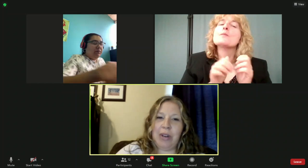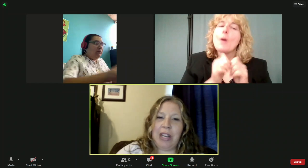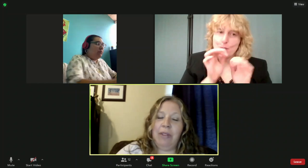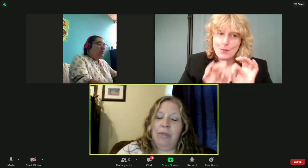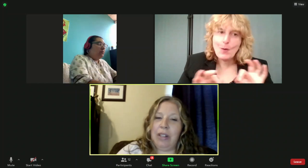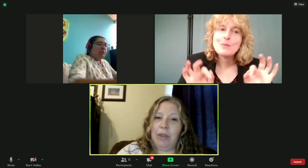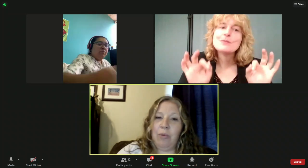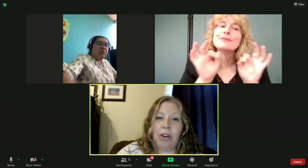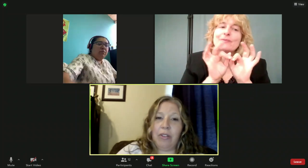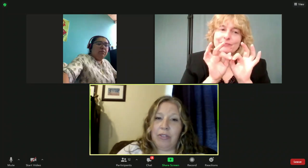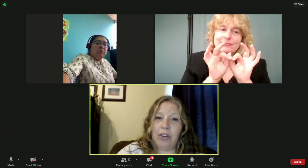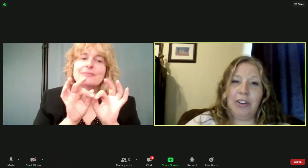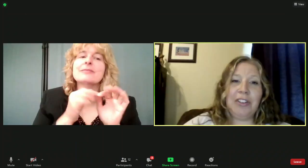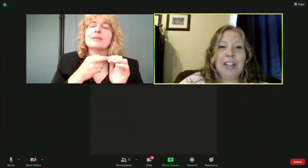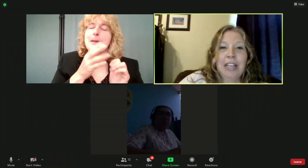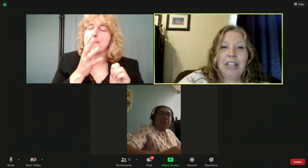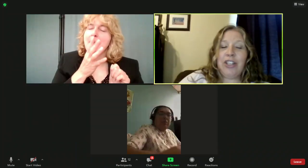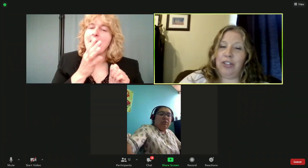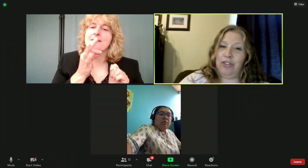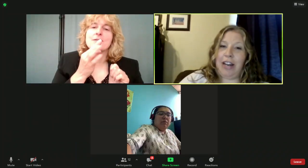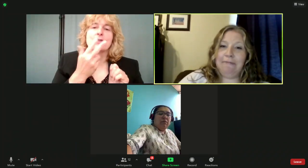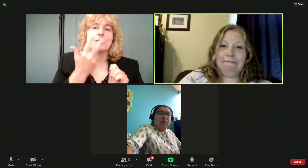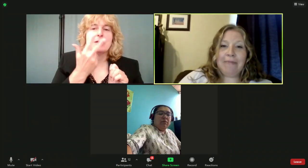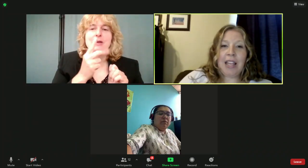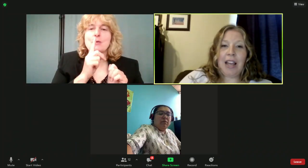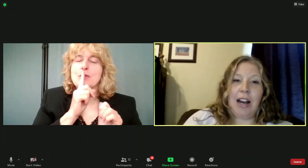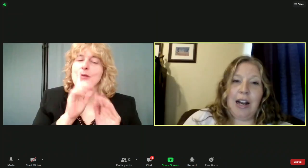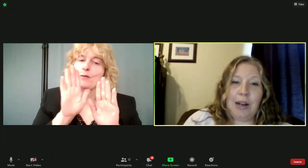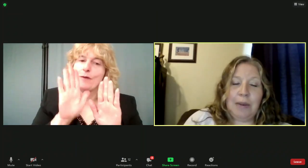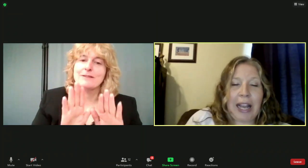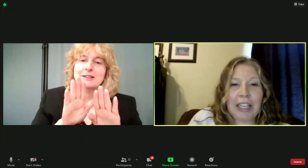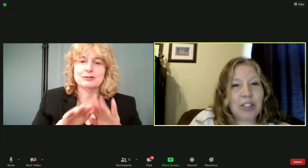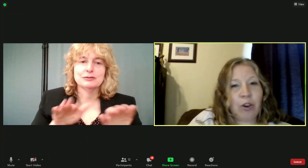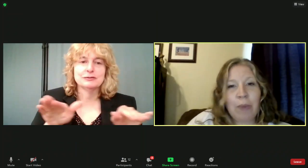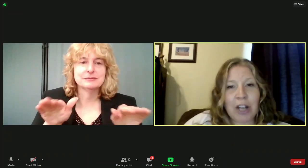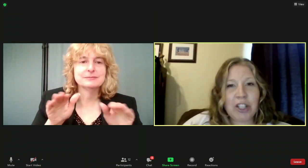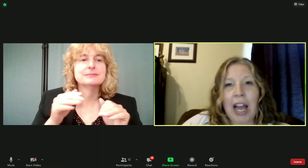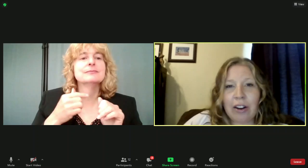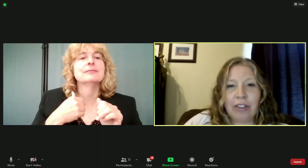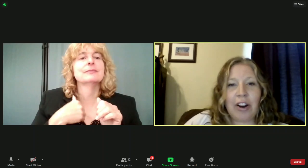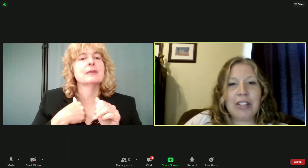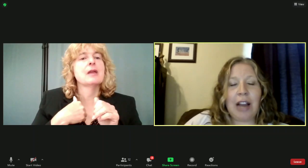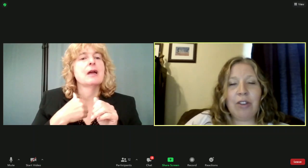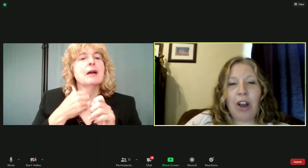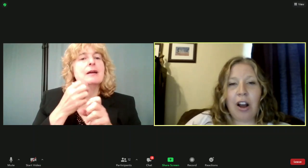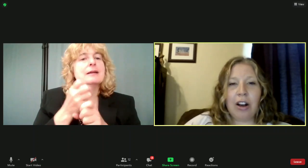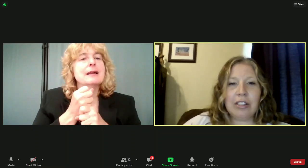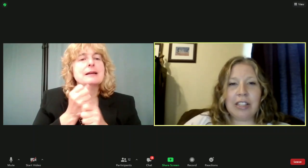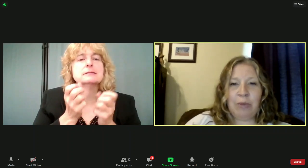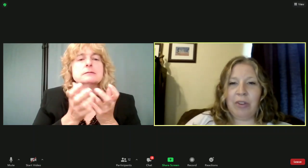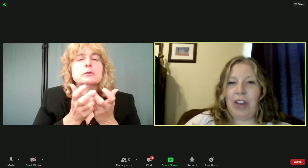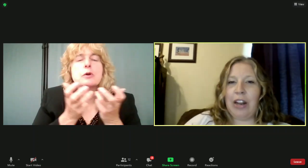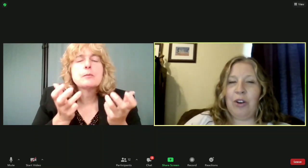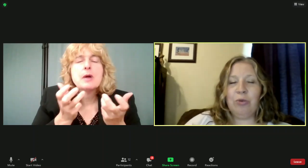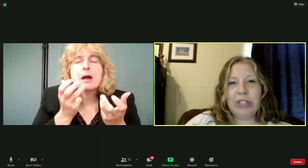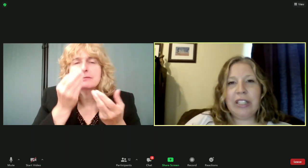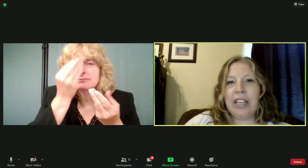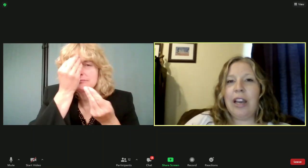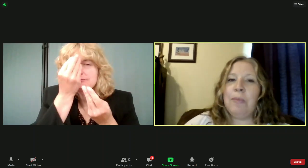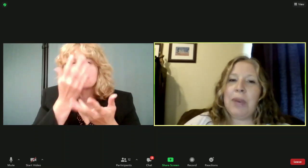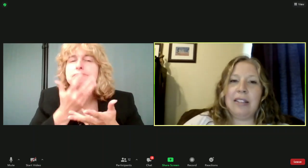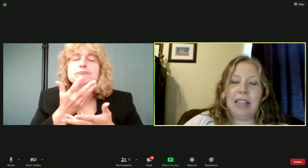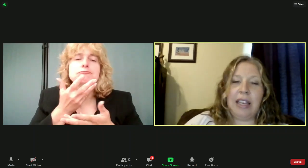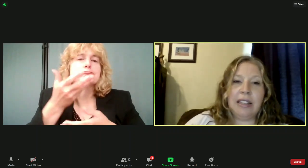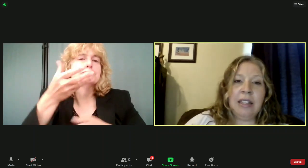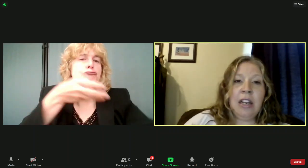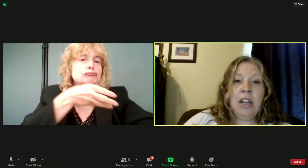of three really wonderful children. I get so much out of our town halls, and we've got a really